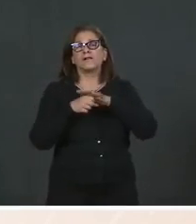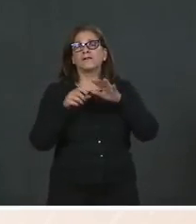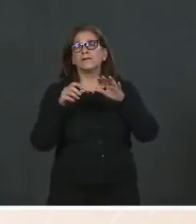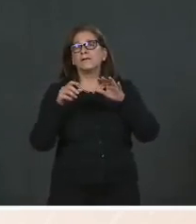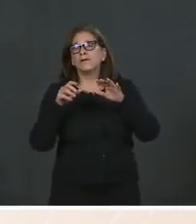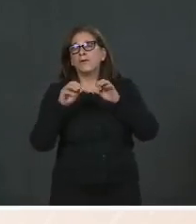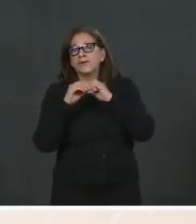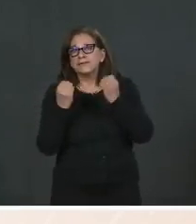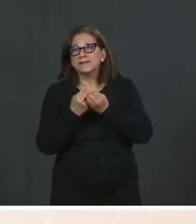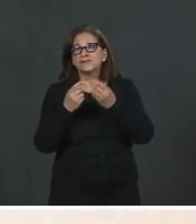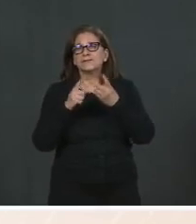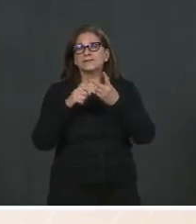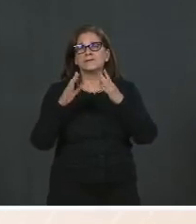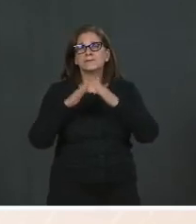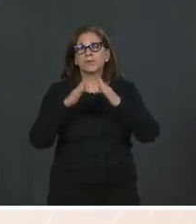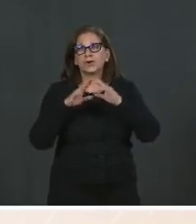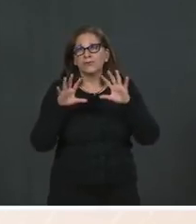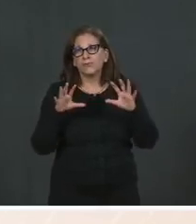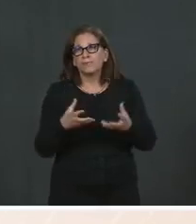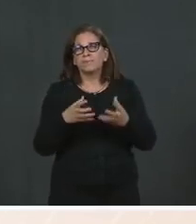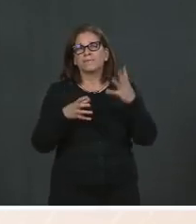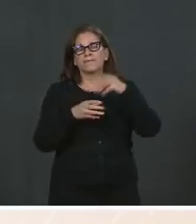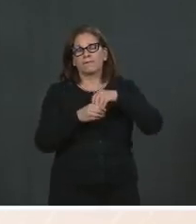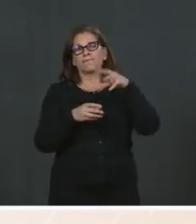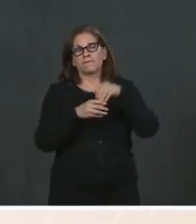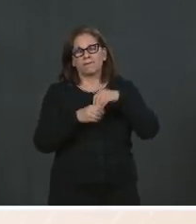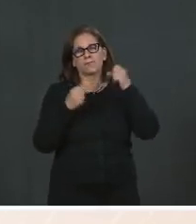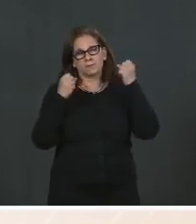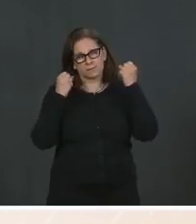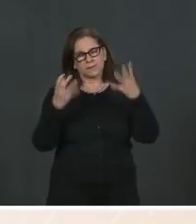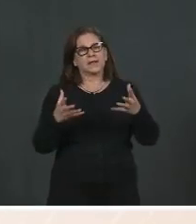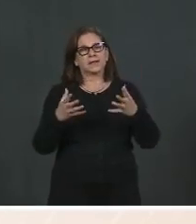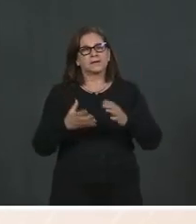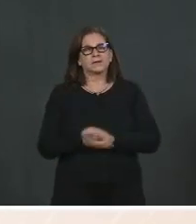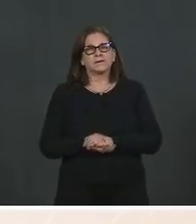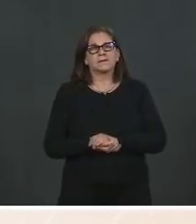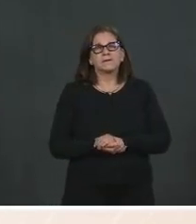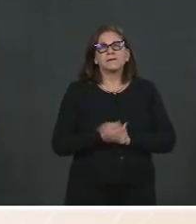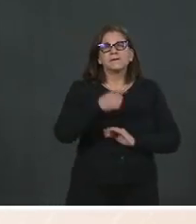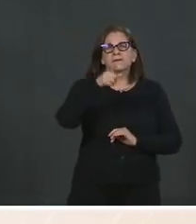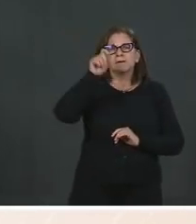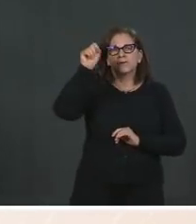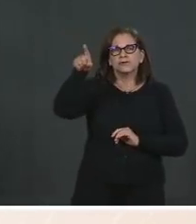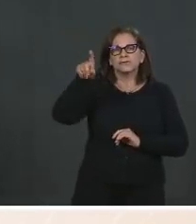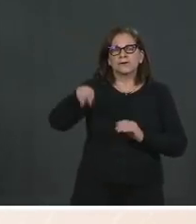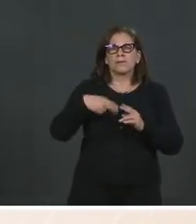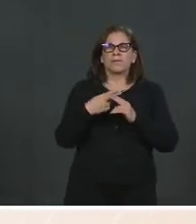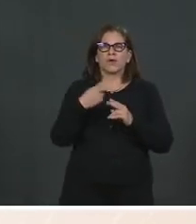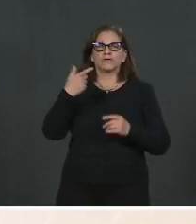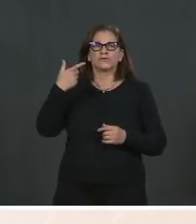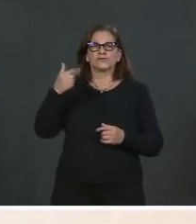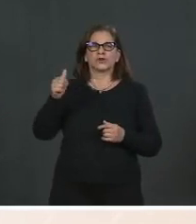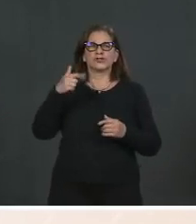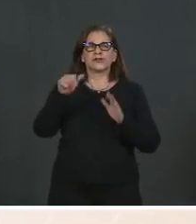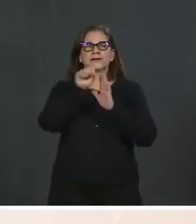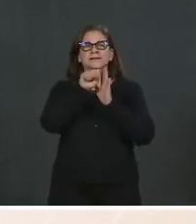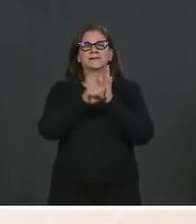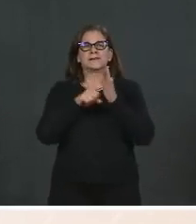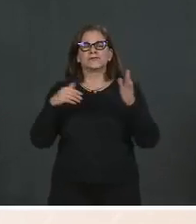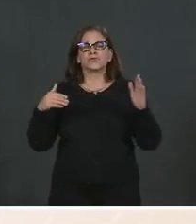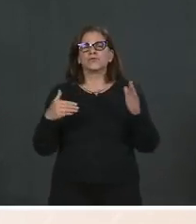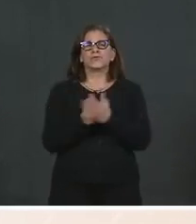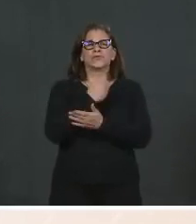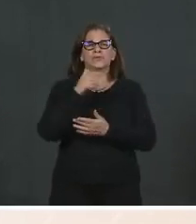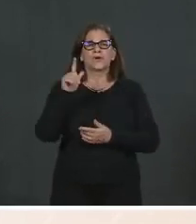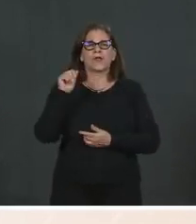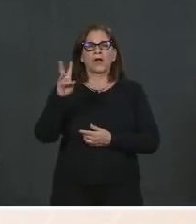Jen. On Georgia's new laws restricting voting, President Biden called them last week I think the most pernicious thing. Does the